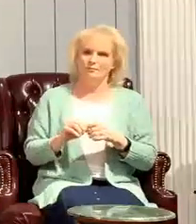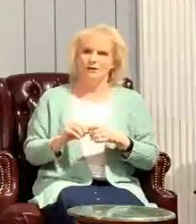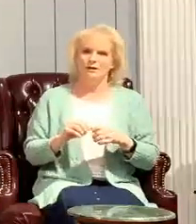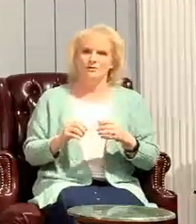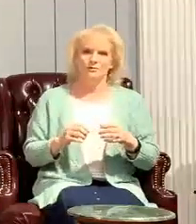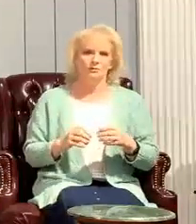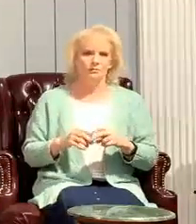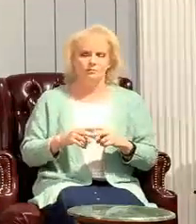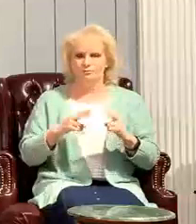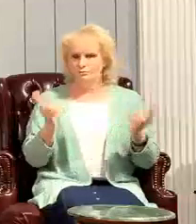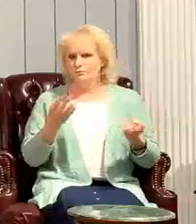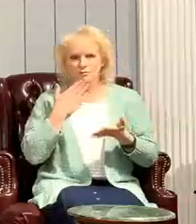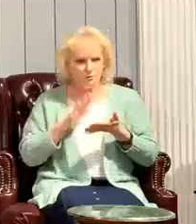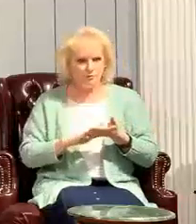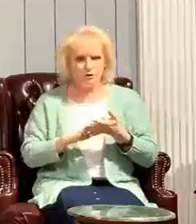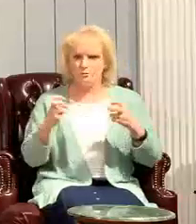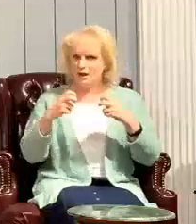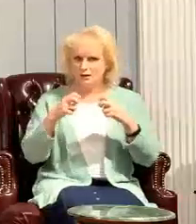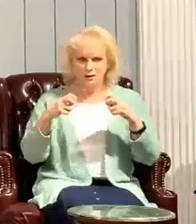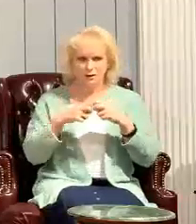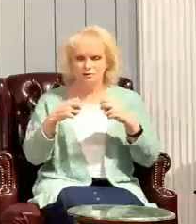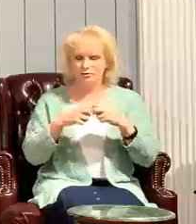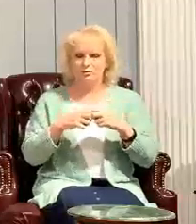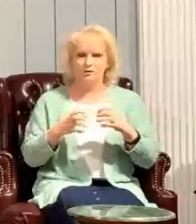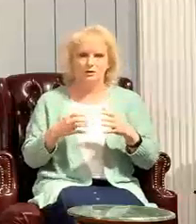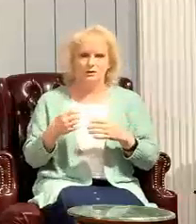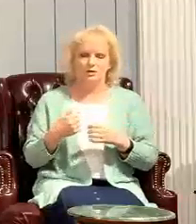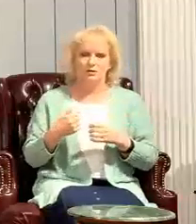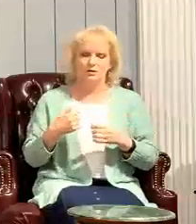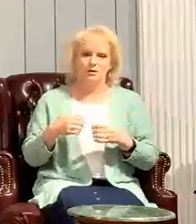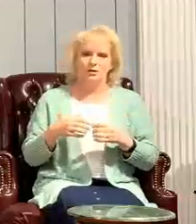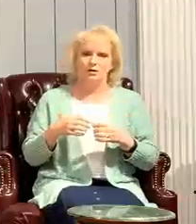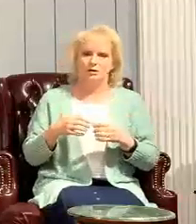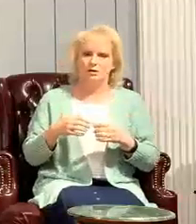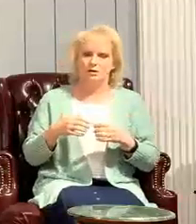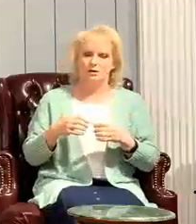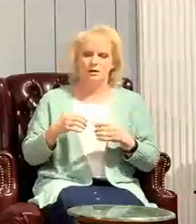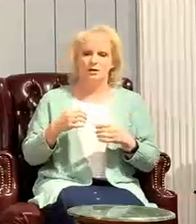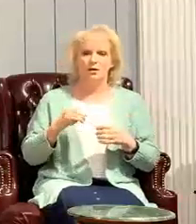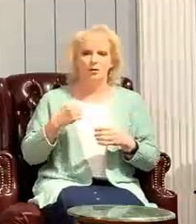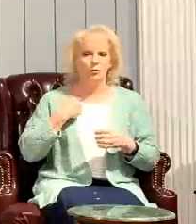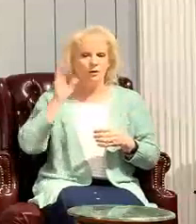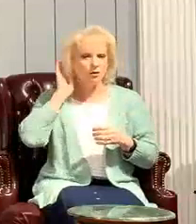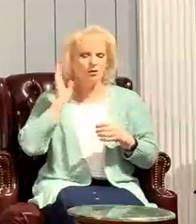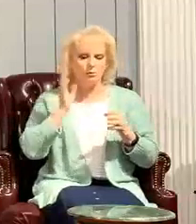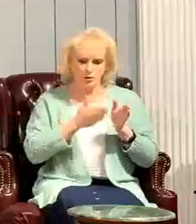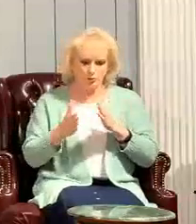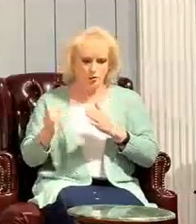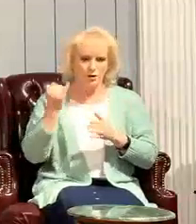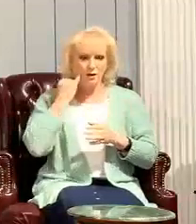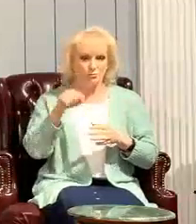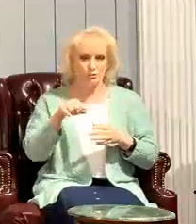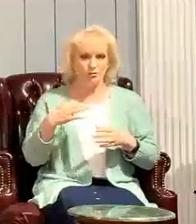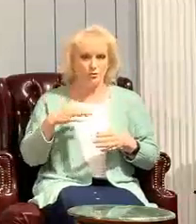so we've heard about this program. I can't even remember the name of it now. We've heard about this program where if you qualify for it, you can get a brand